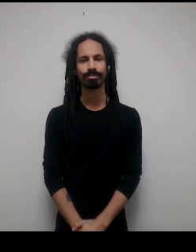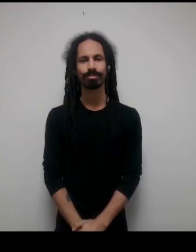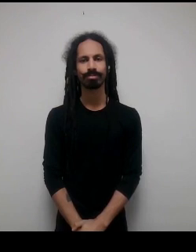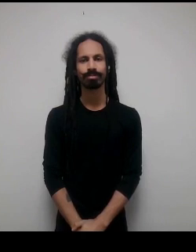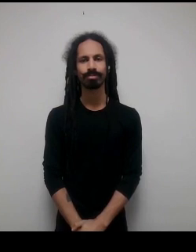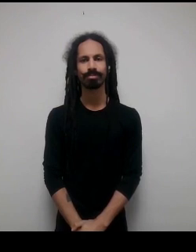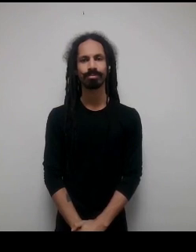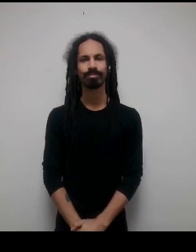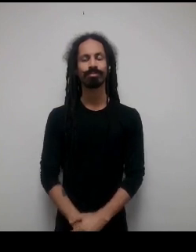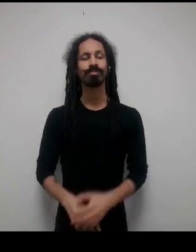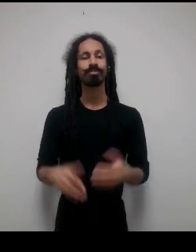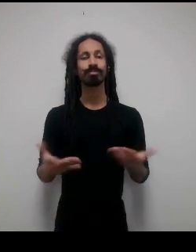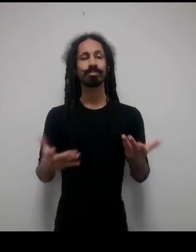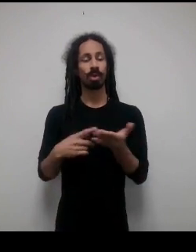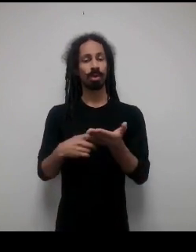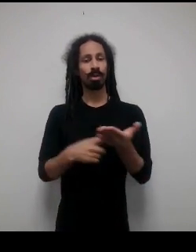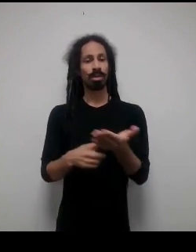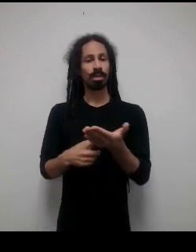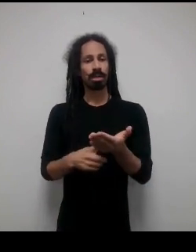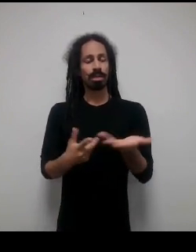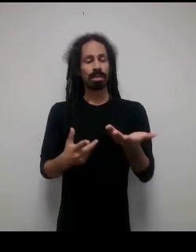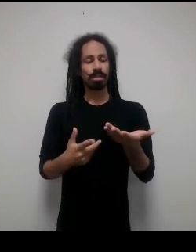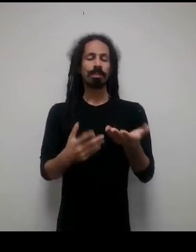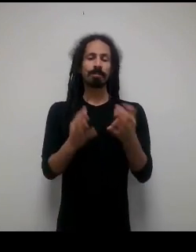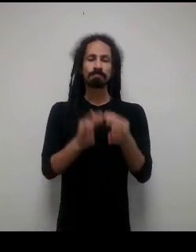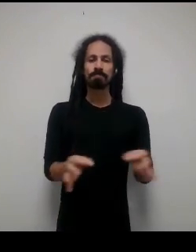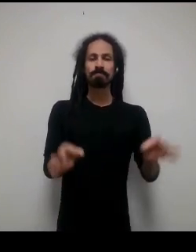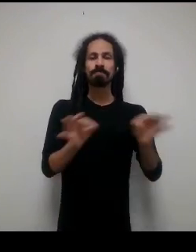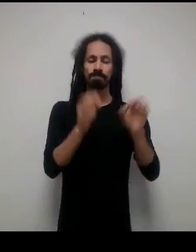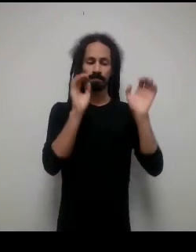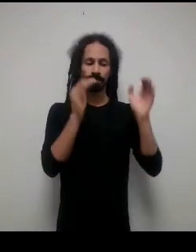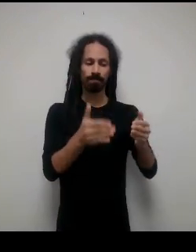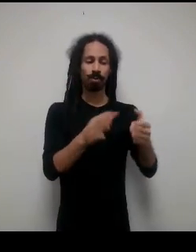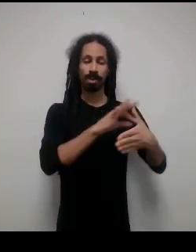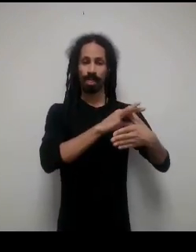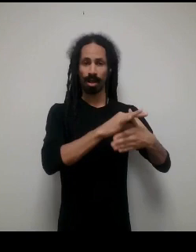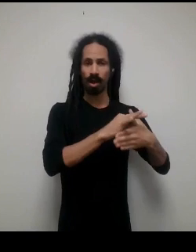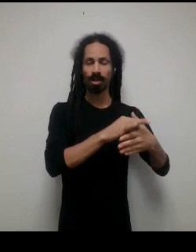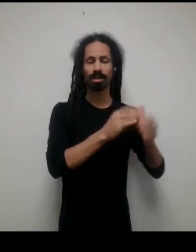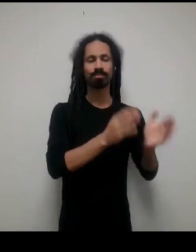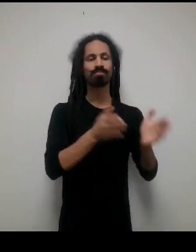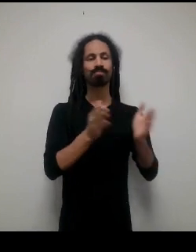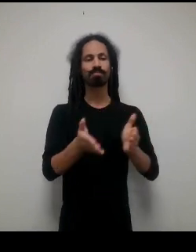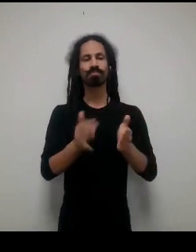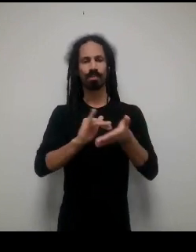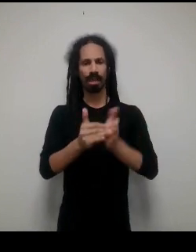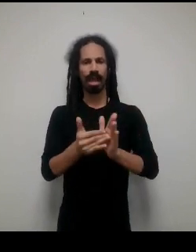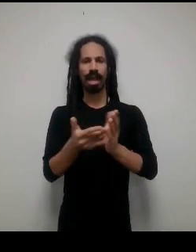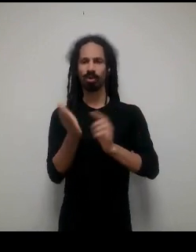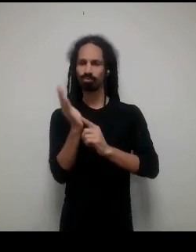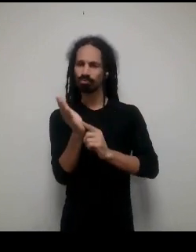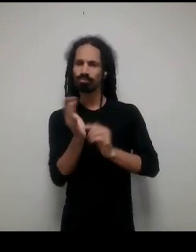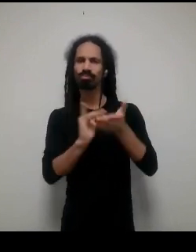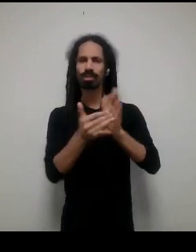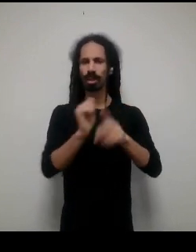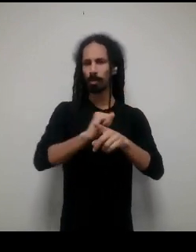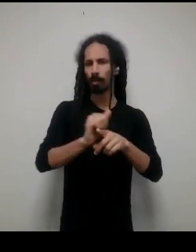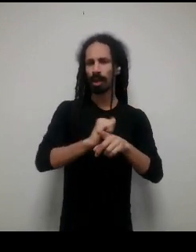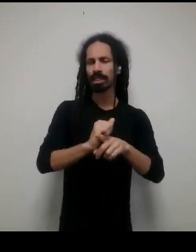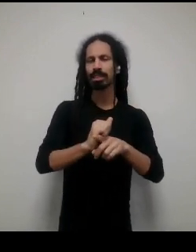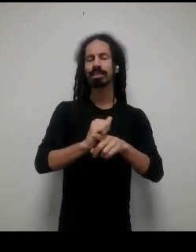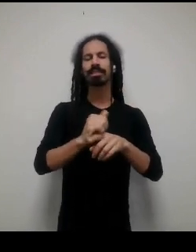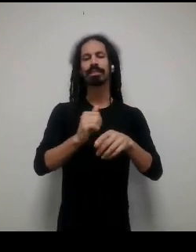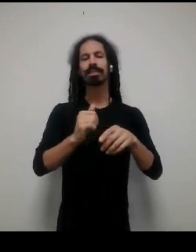So we've talked about the importance of focusing on content and focusing on delivery, how we practice. And we've talked about